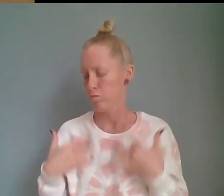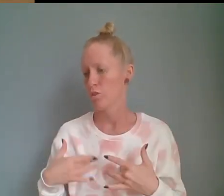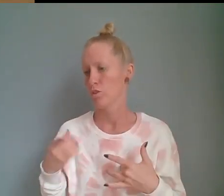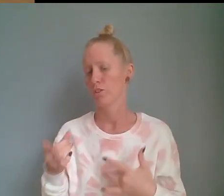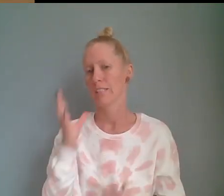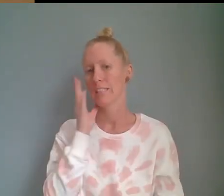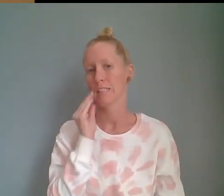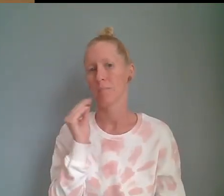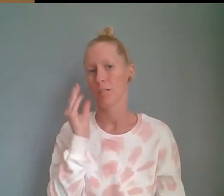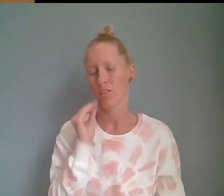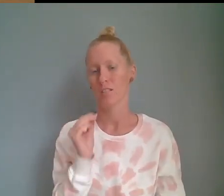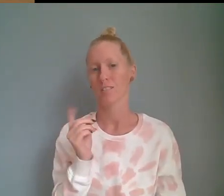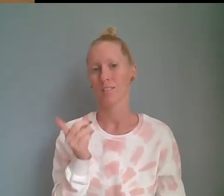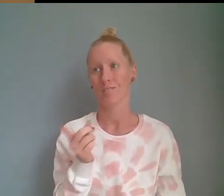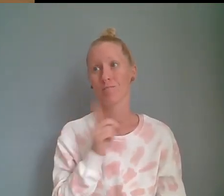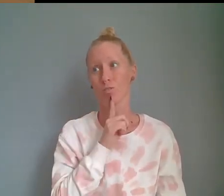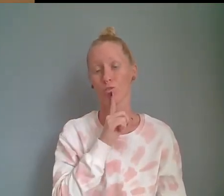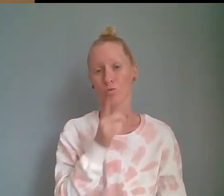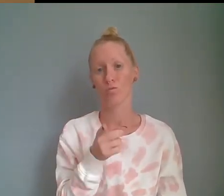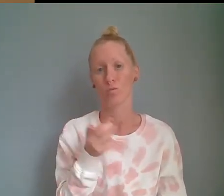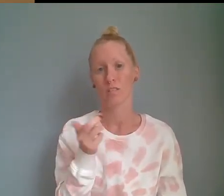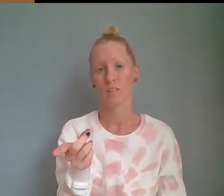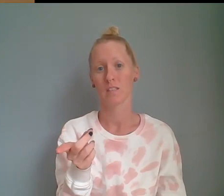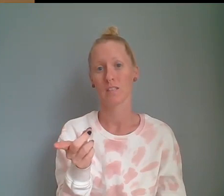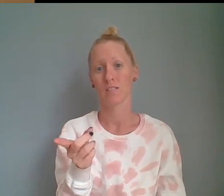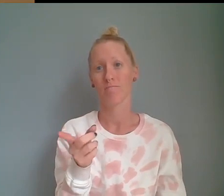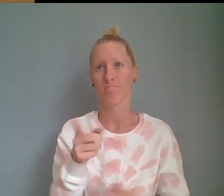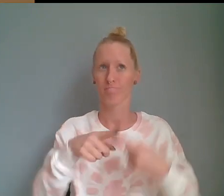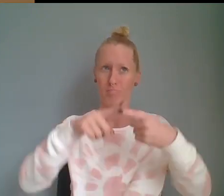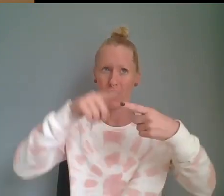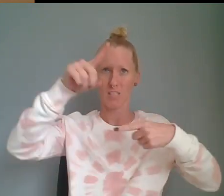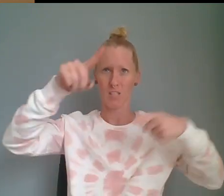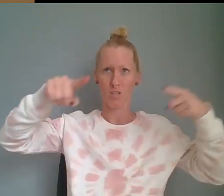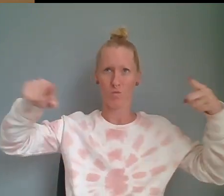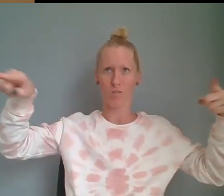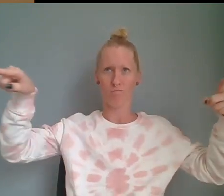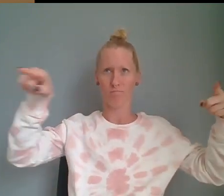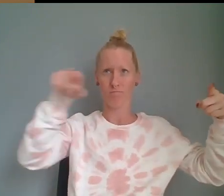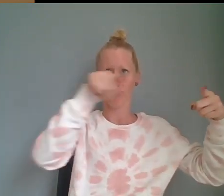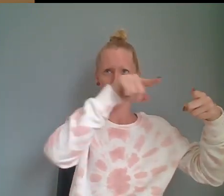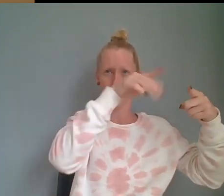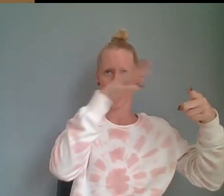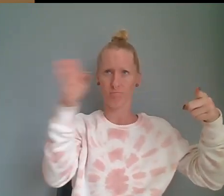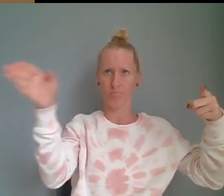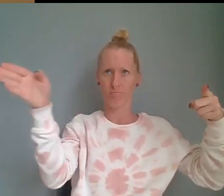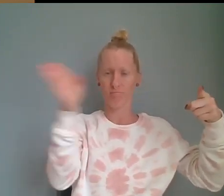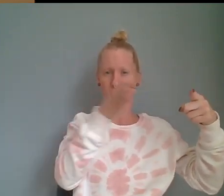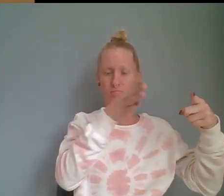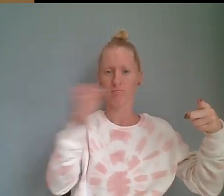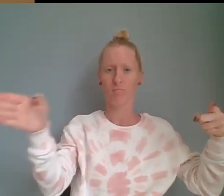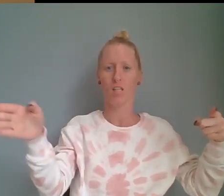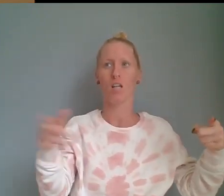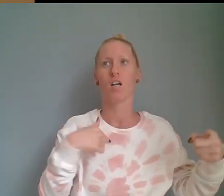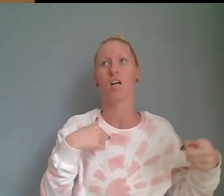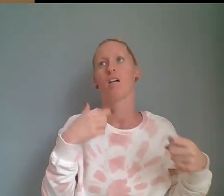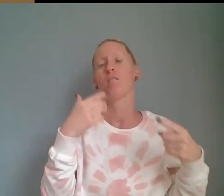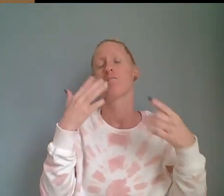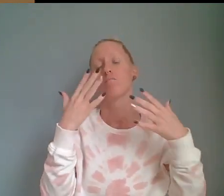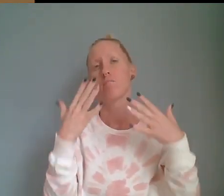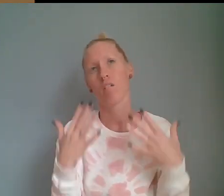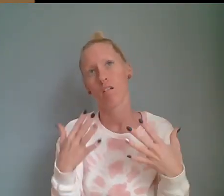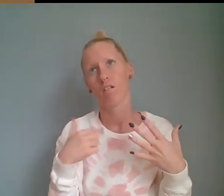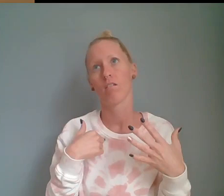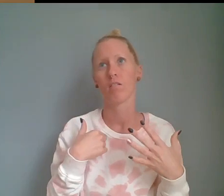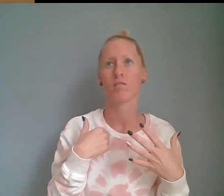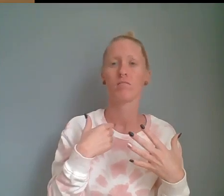experiences. And it is true that there is this continuum from getting bummed out because you didn't do well on a test or